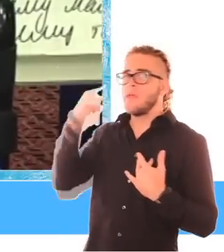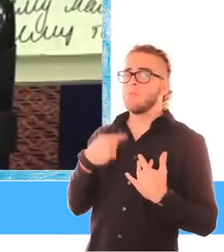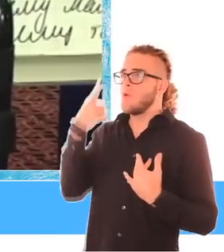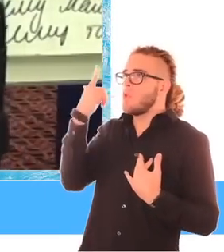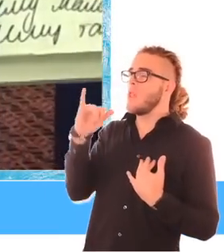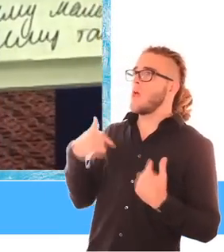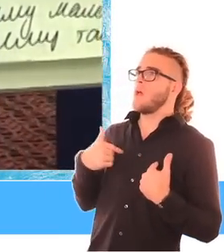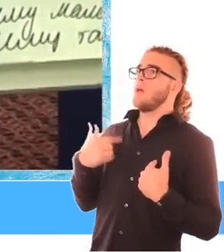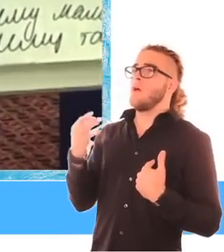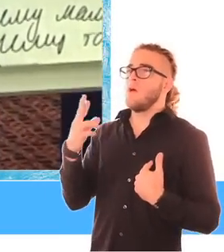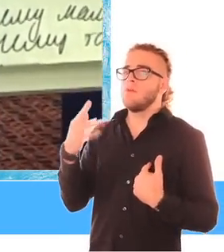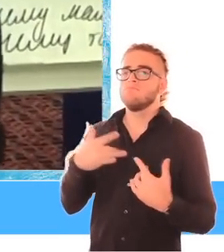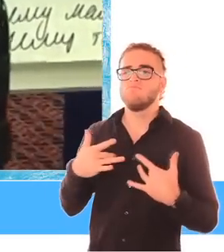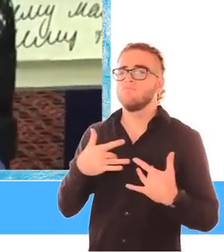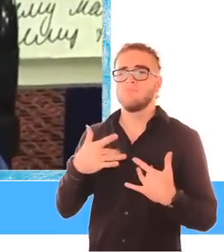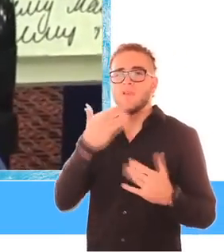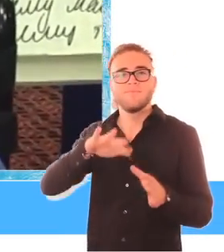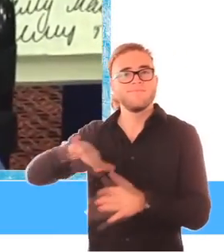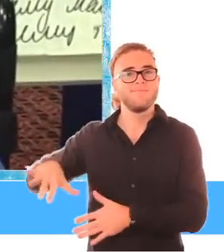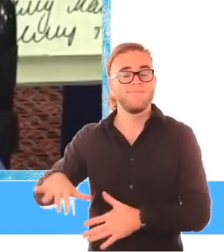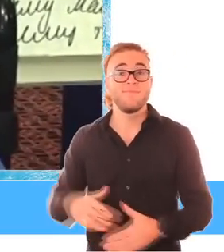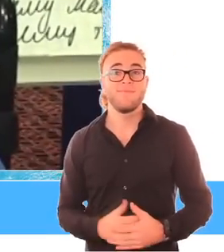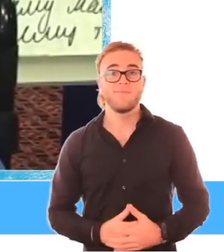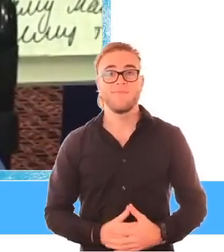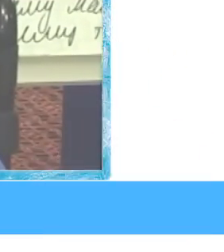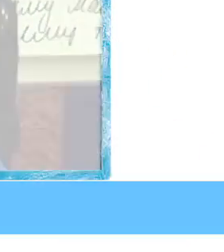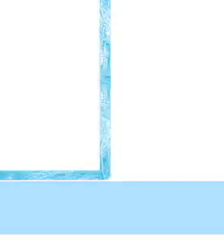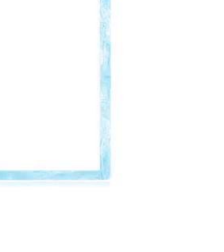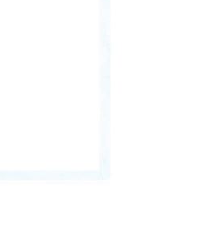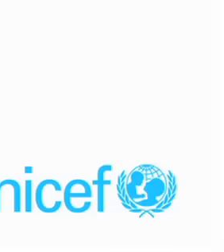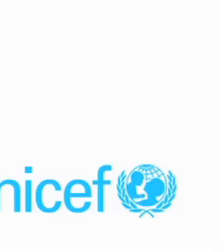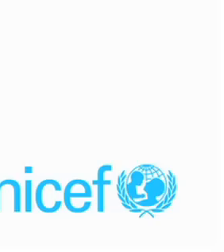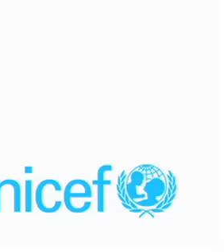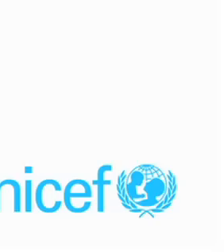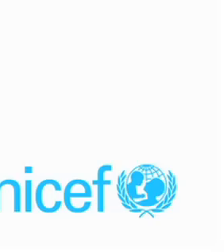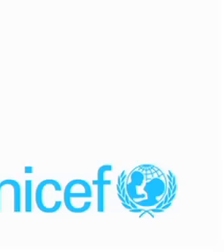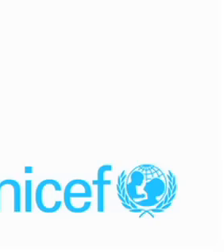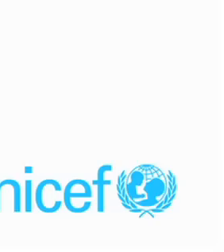or how someone might look at you, or what someone might tell you.